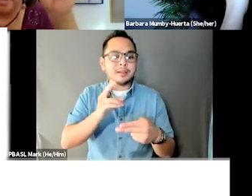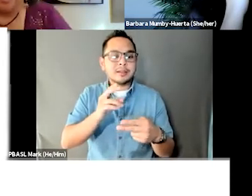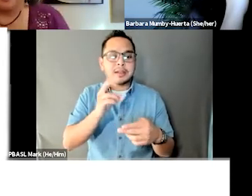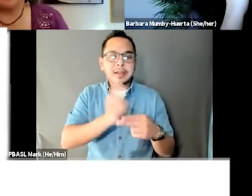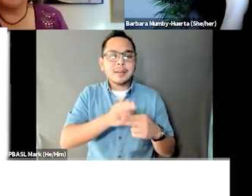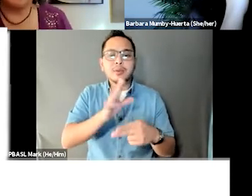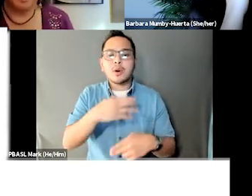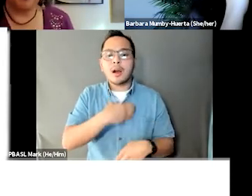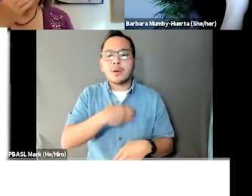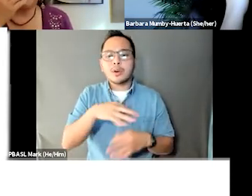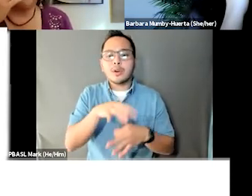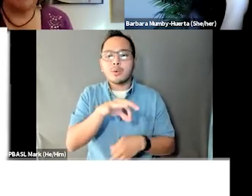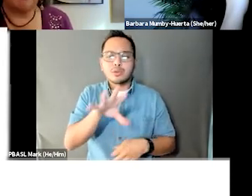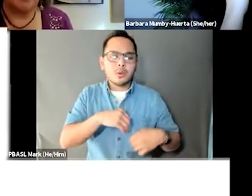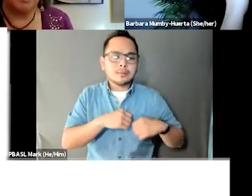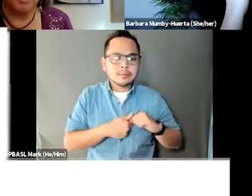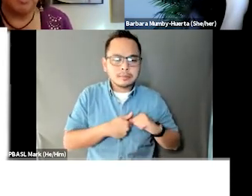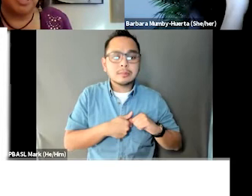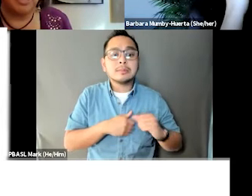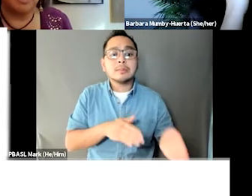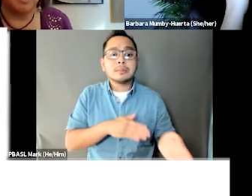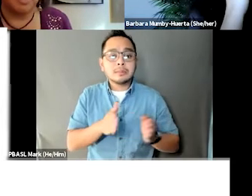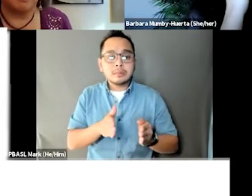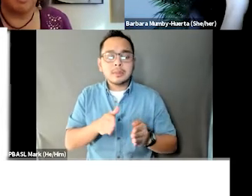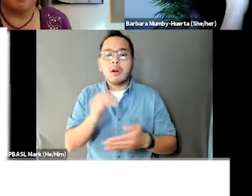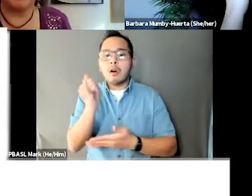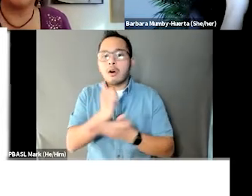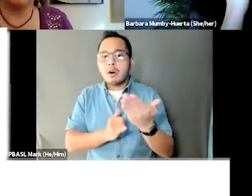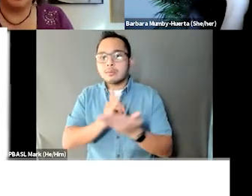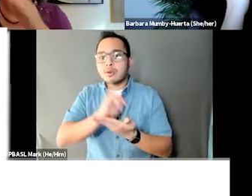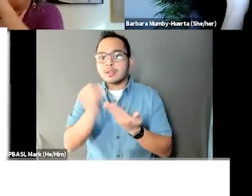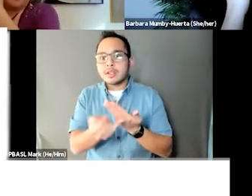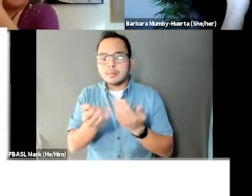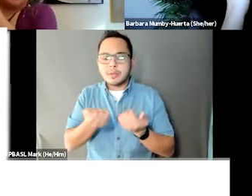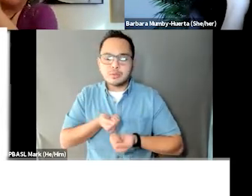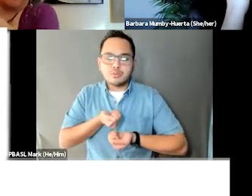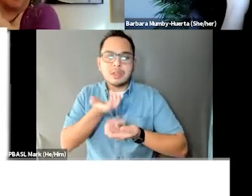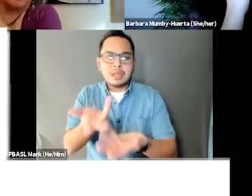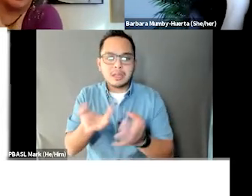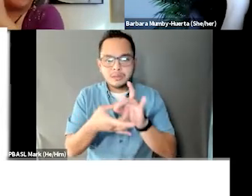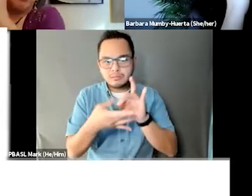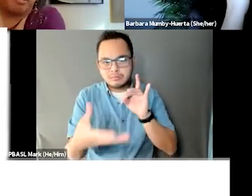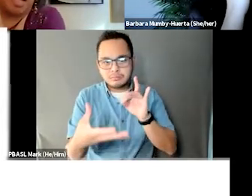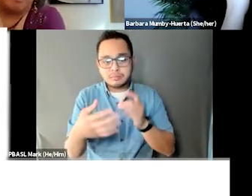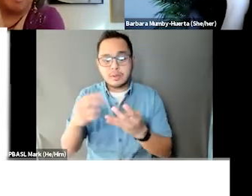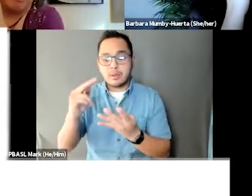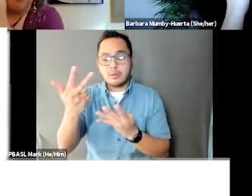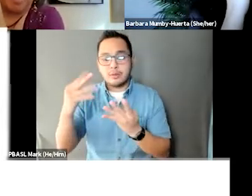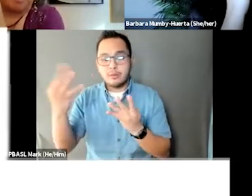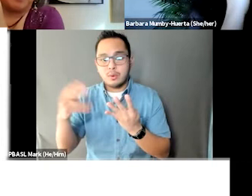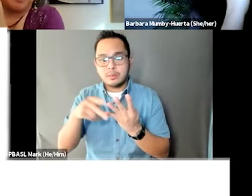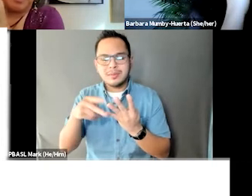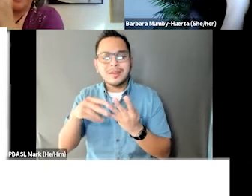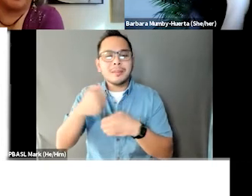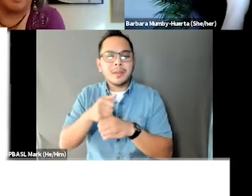heartaches. And then the second one is doing art projects to release those hungry ghosts. And then phase 3 and 4 is actually creating art from